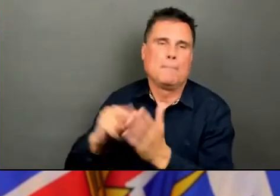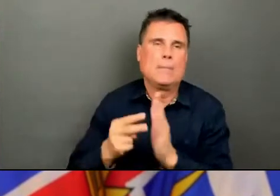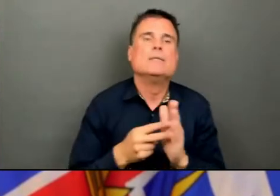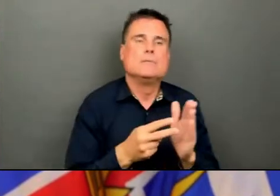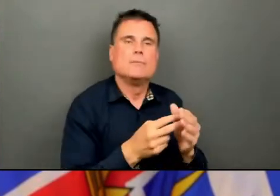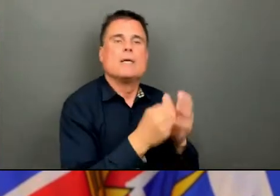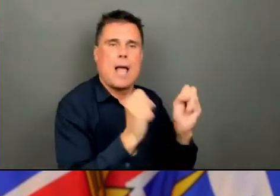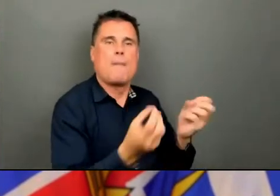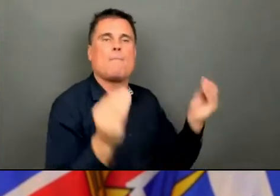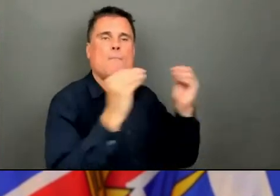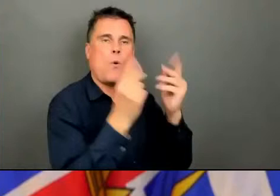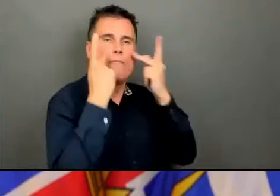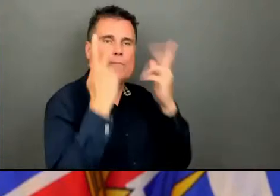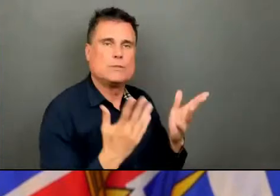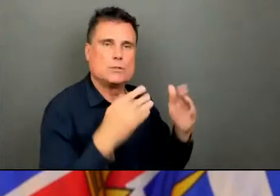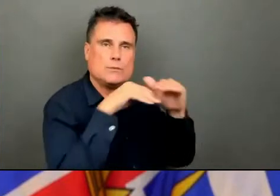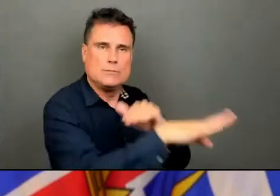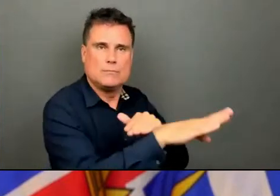Globe and Mail.